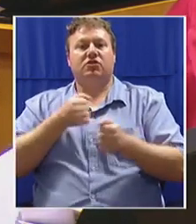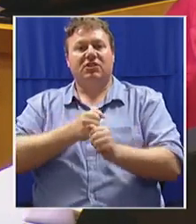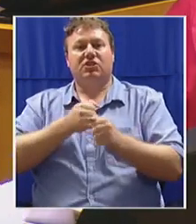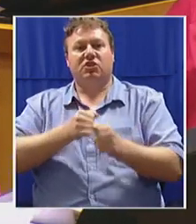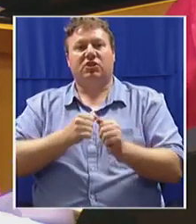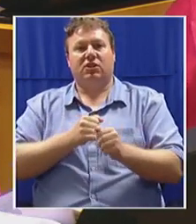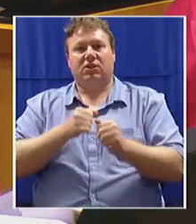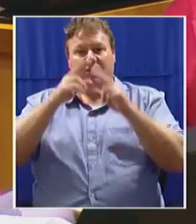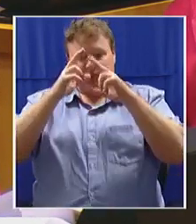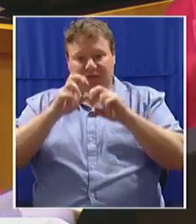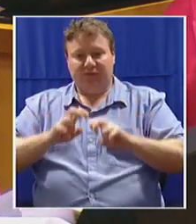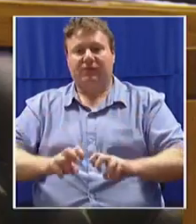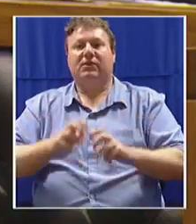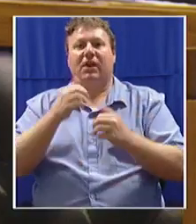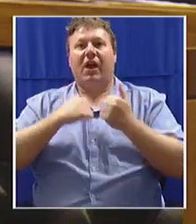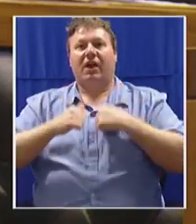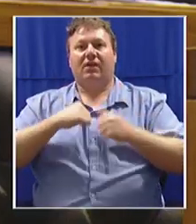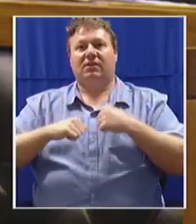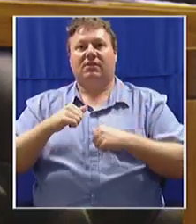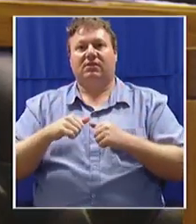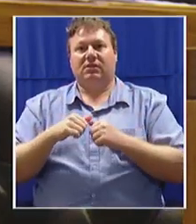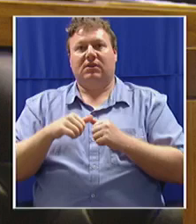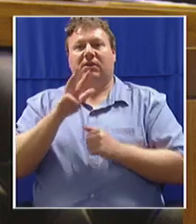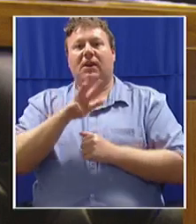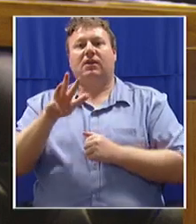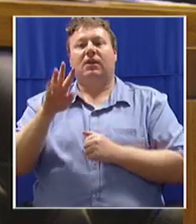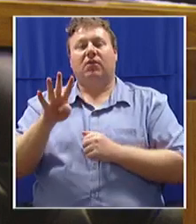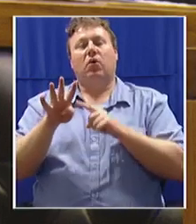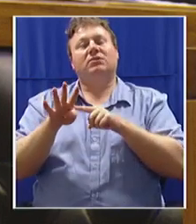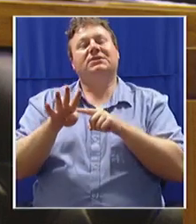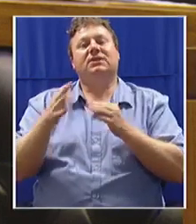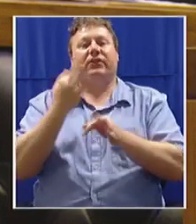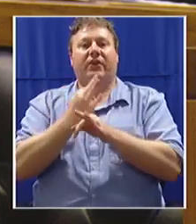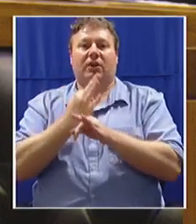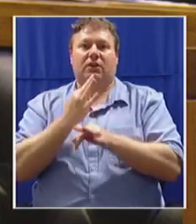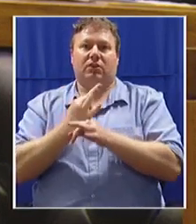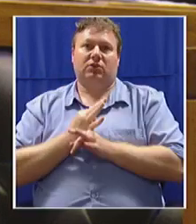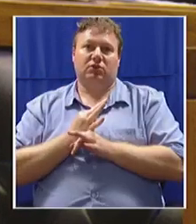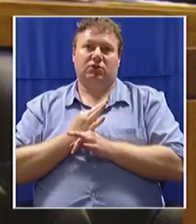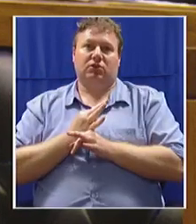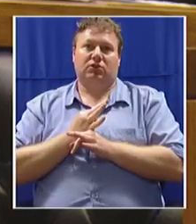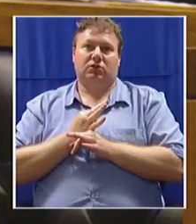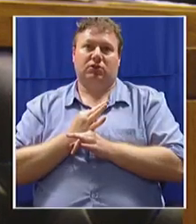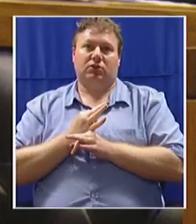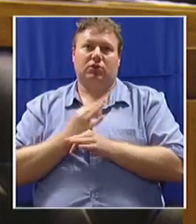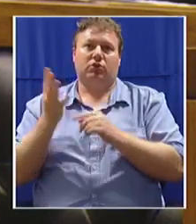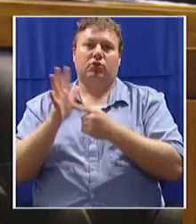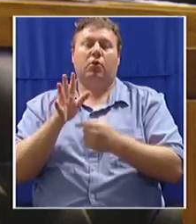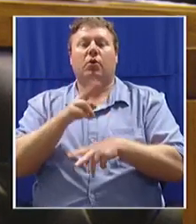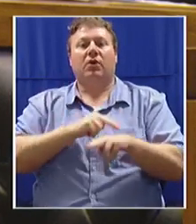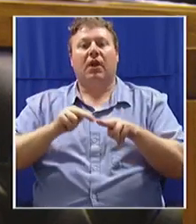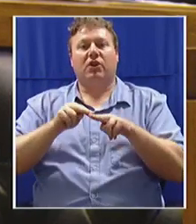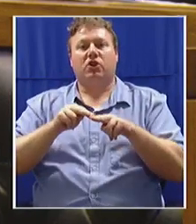of 1994, defines the functions of members of the national intelligence